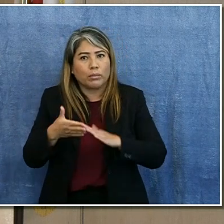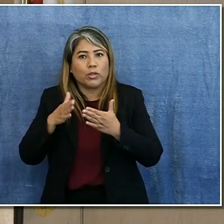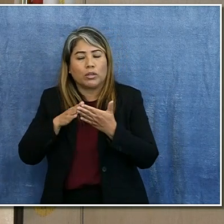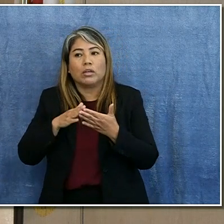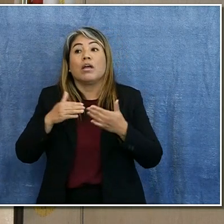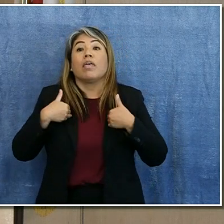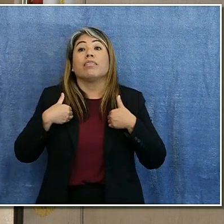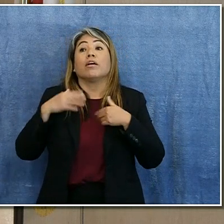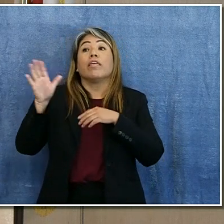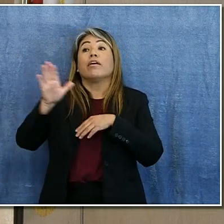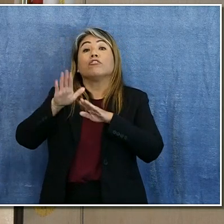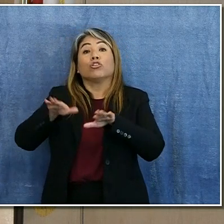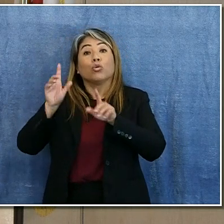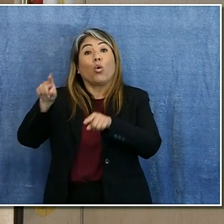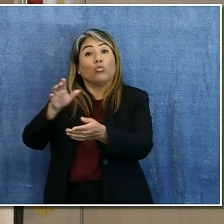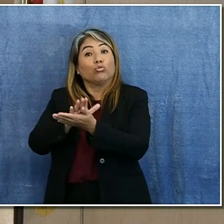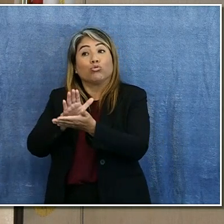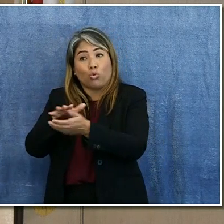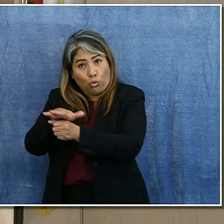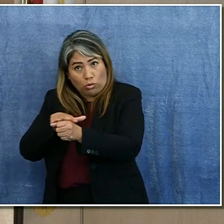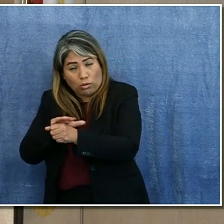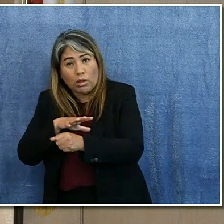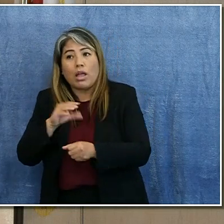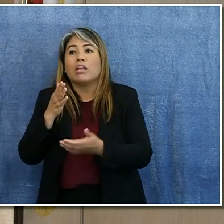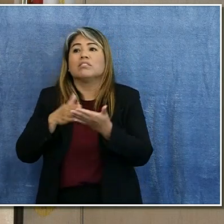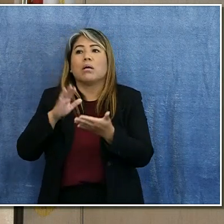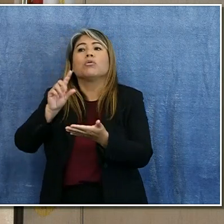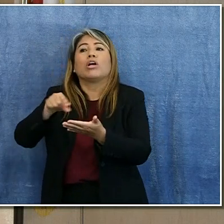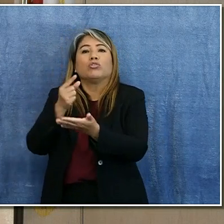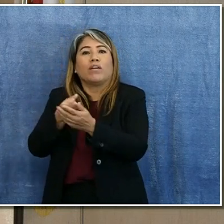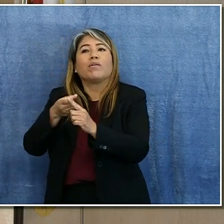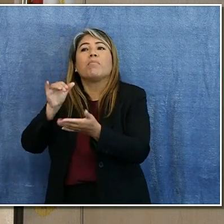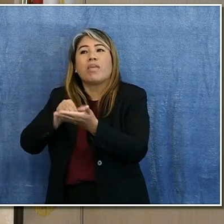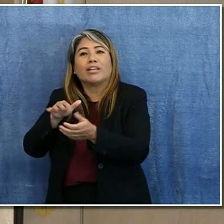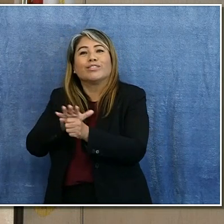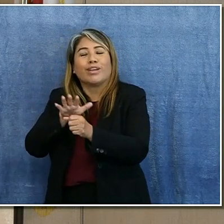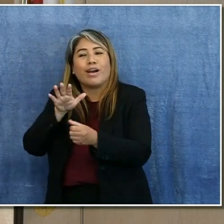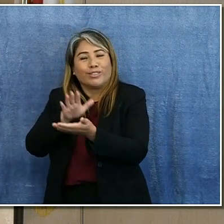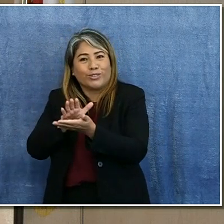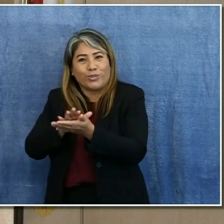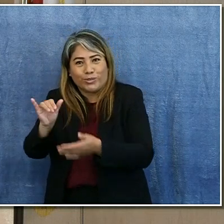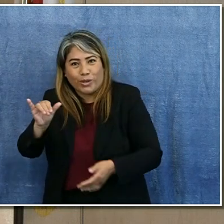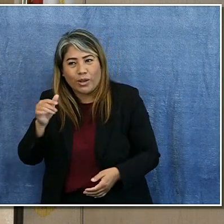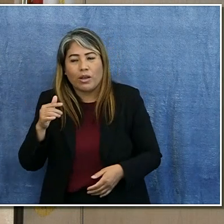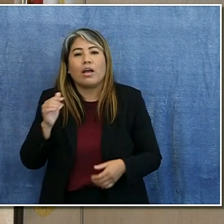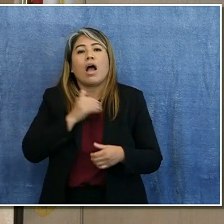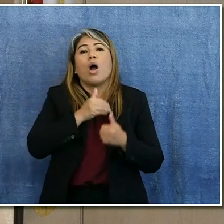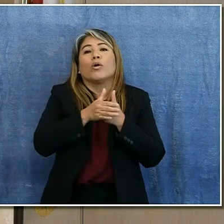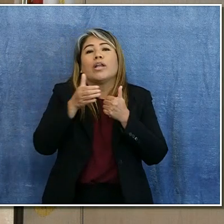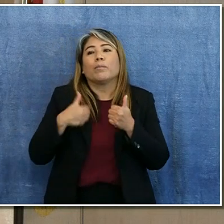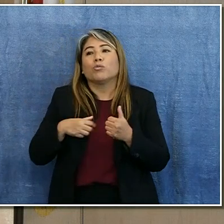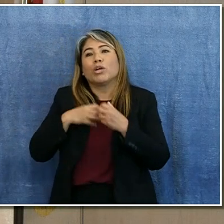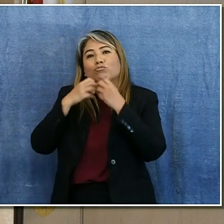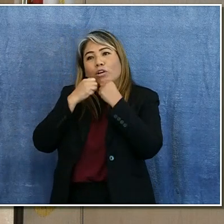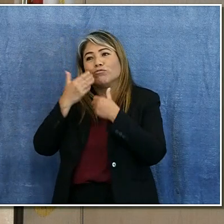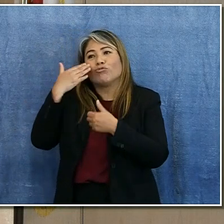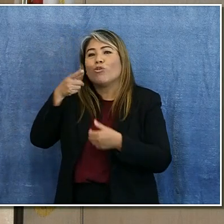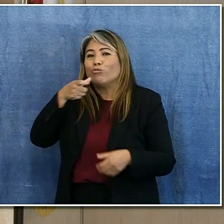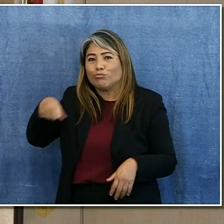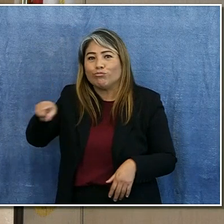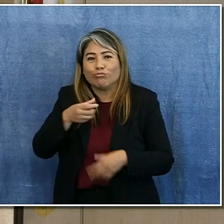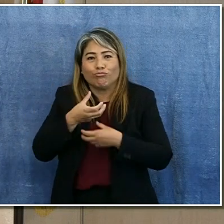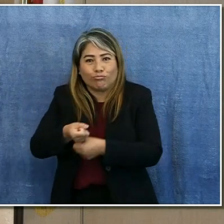children at local schools we serve. Some are even alumni themselves. They are the neighbors we all know and trust. Some of their